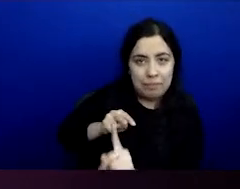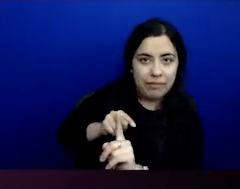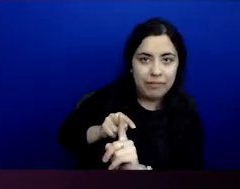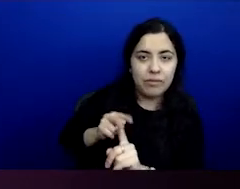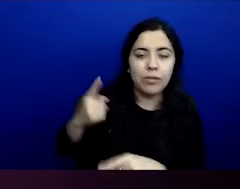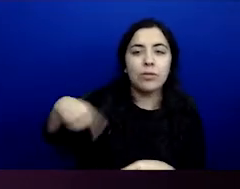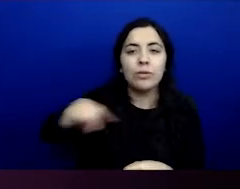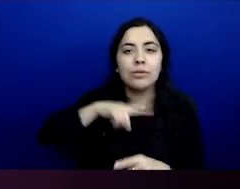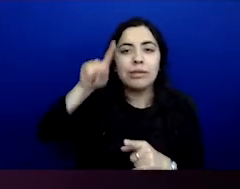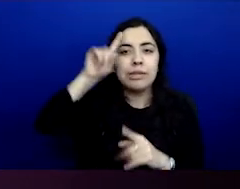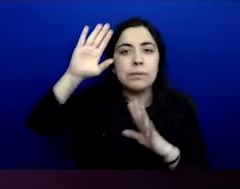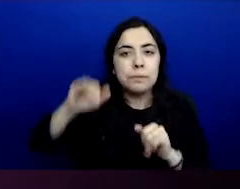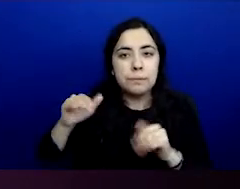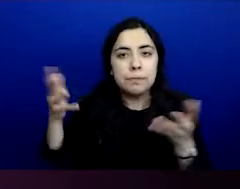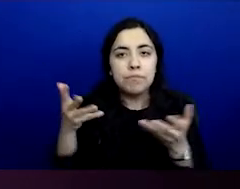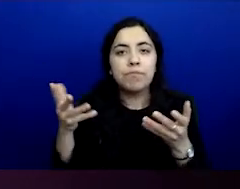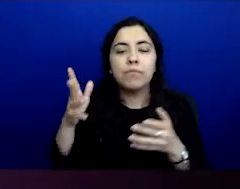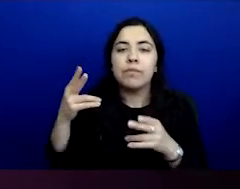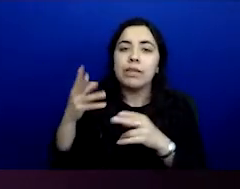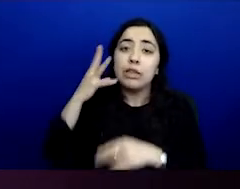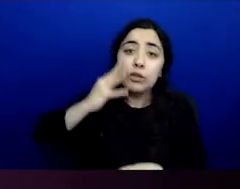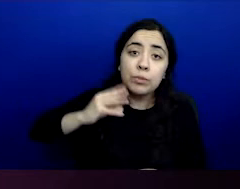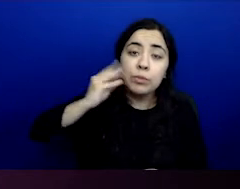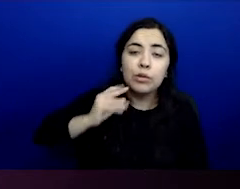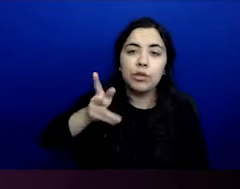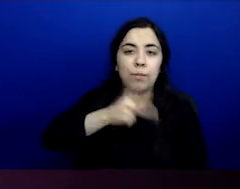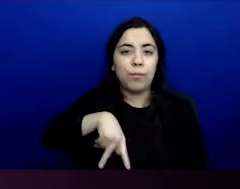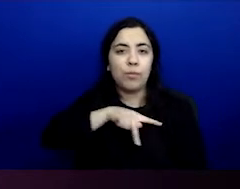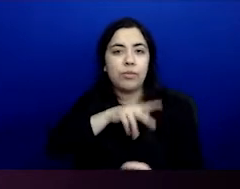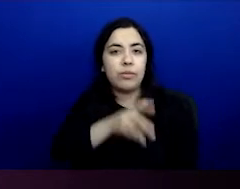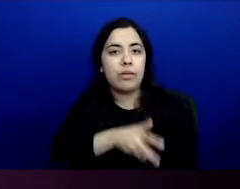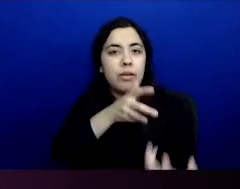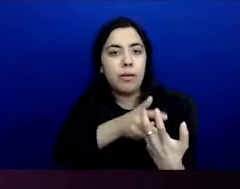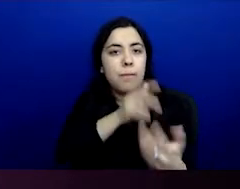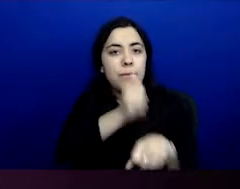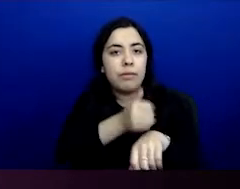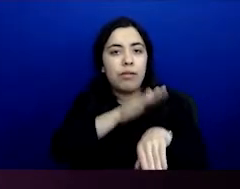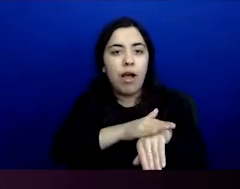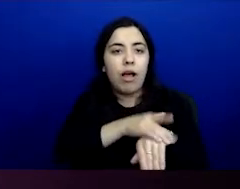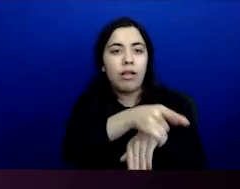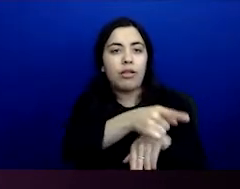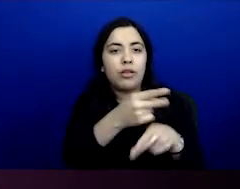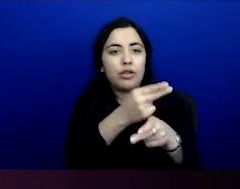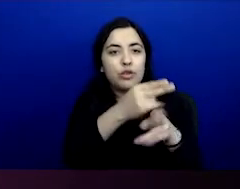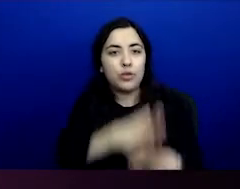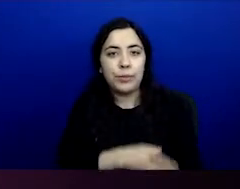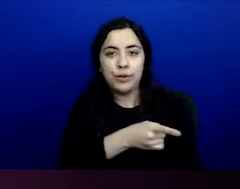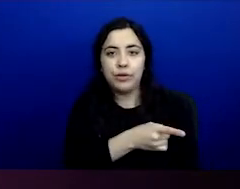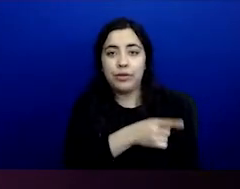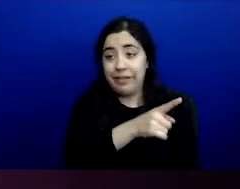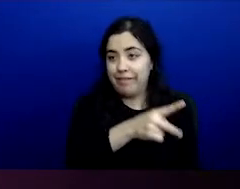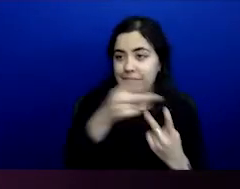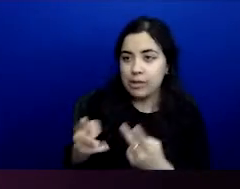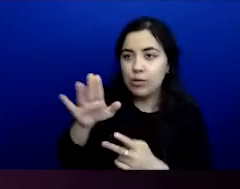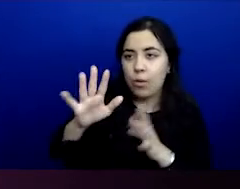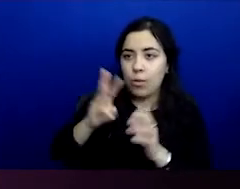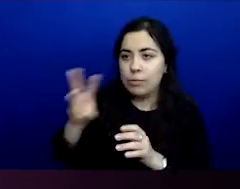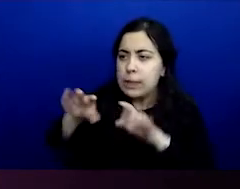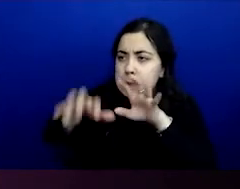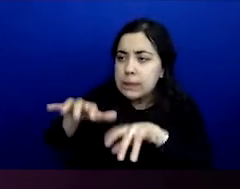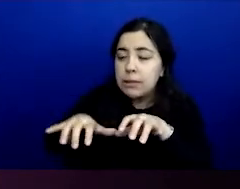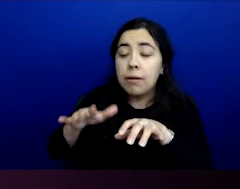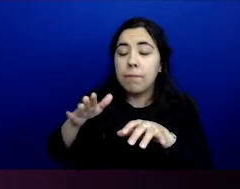we expect that the experience is personalized based on the visitor. So we want to see content that's relevant to